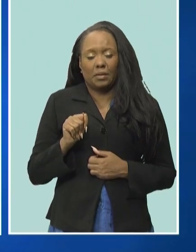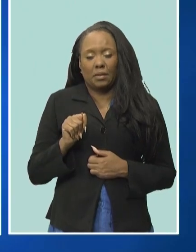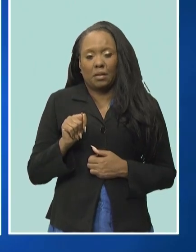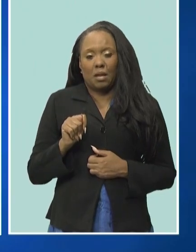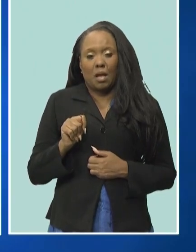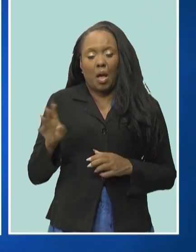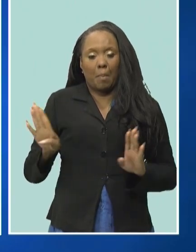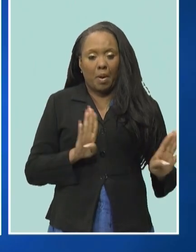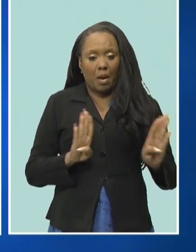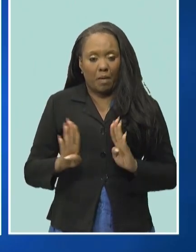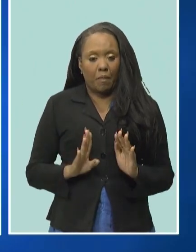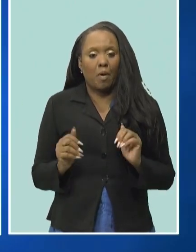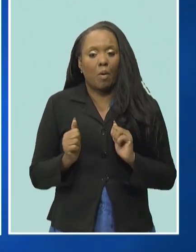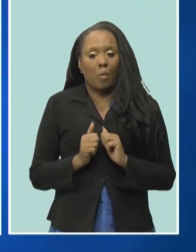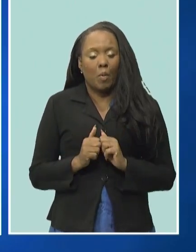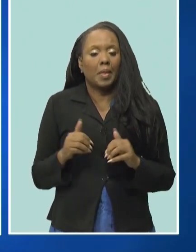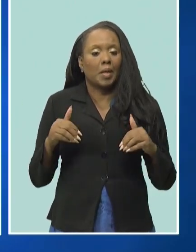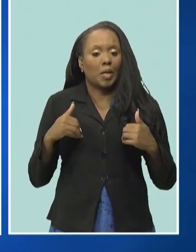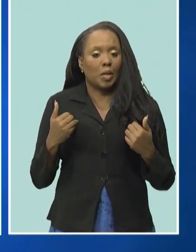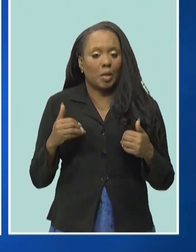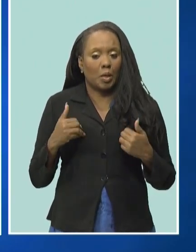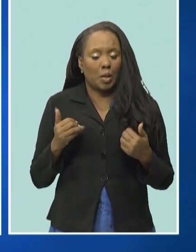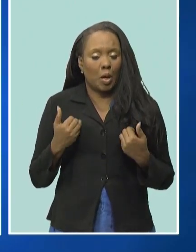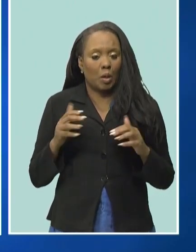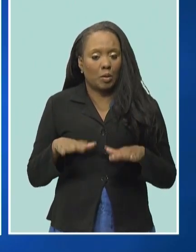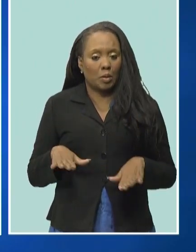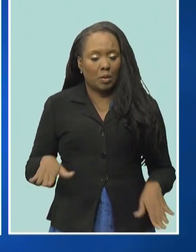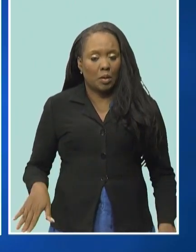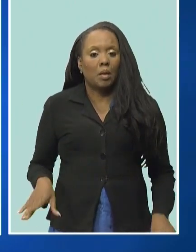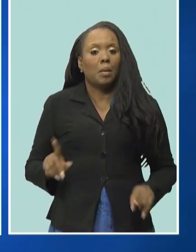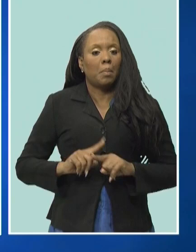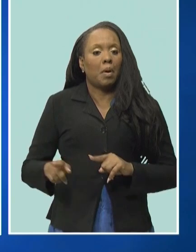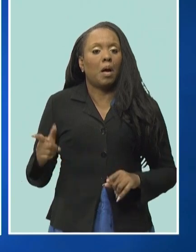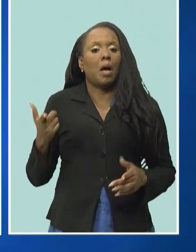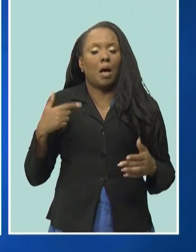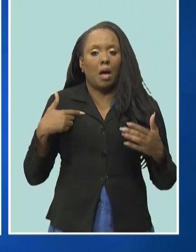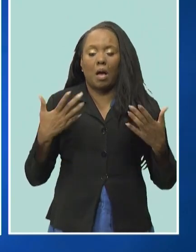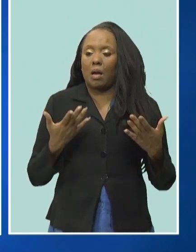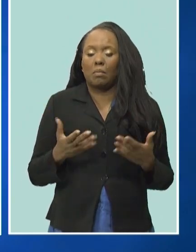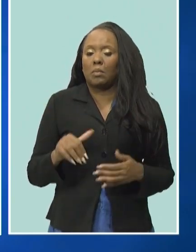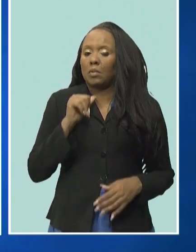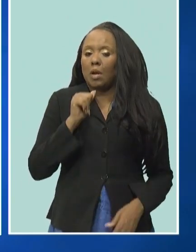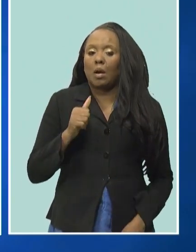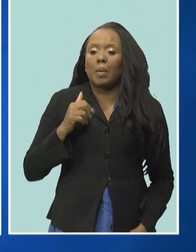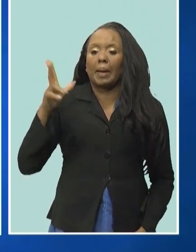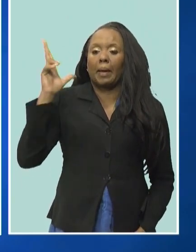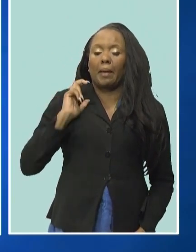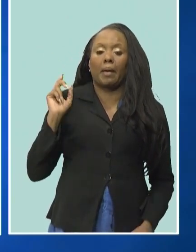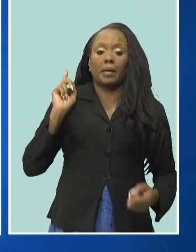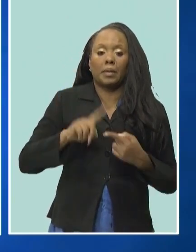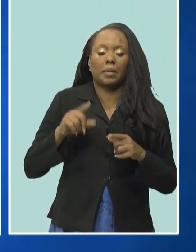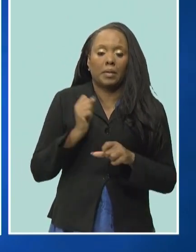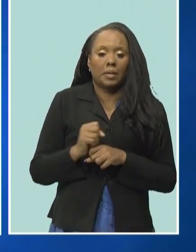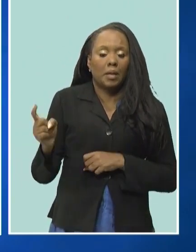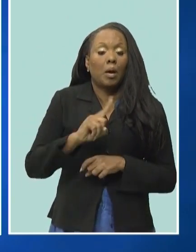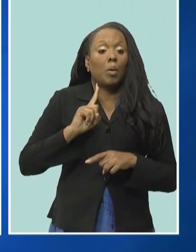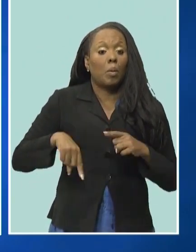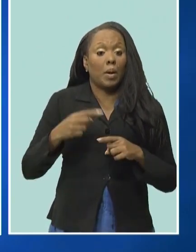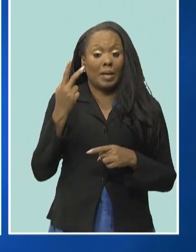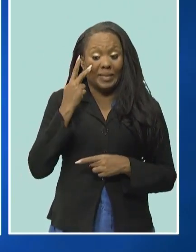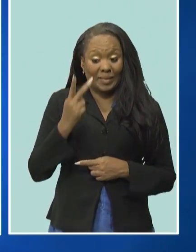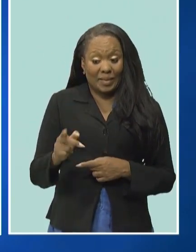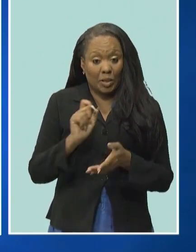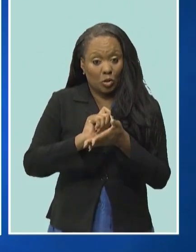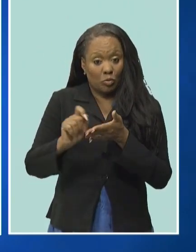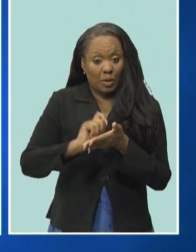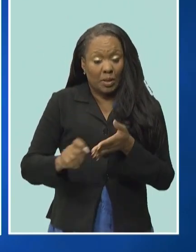Weeks, and unfortunately that decision will not be available until early in the new year. But when we see the written decision, we will then be